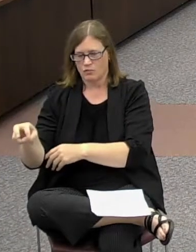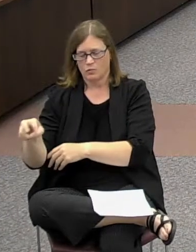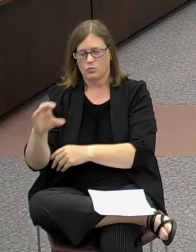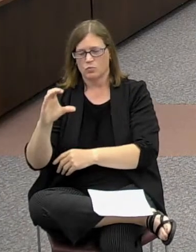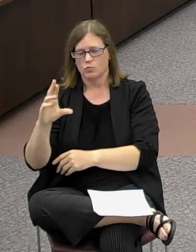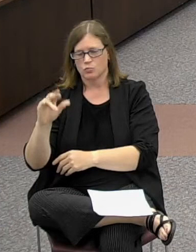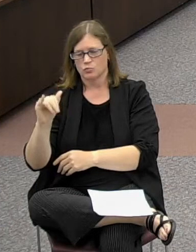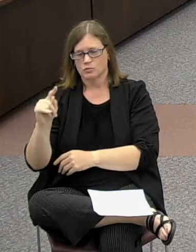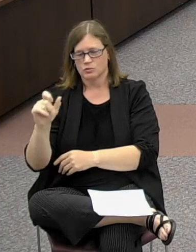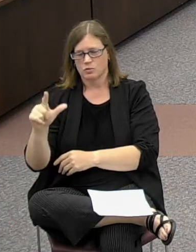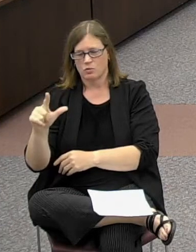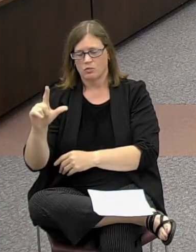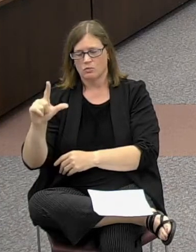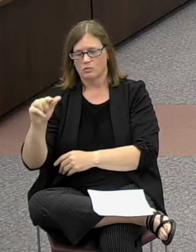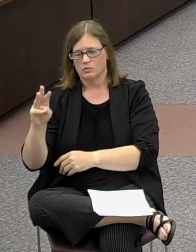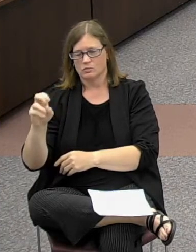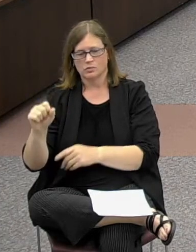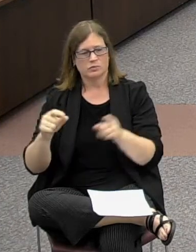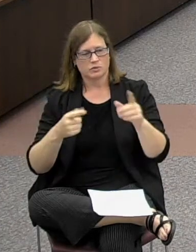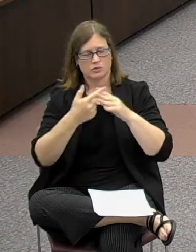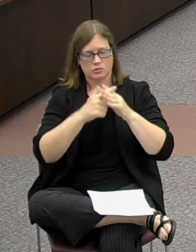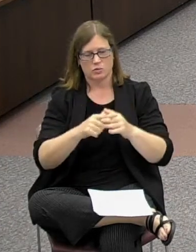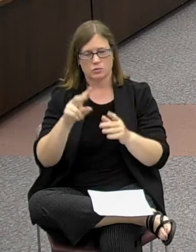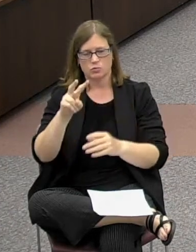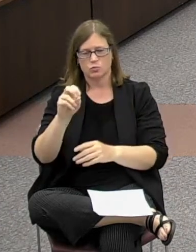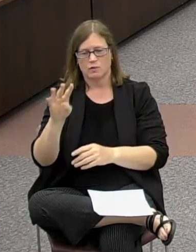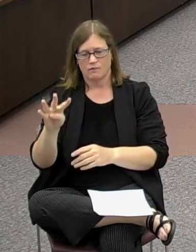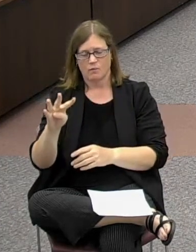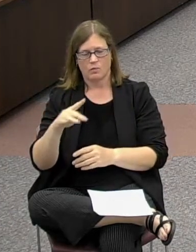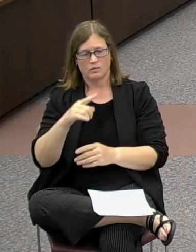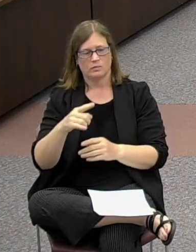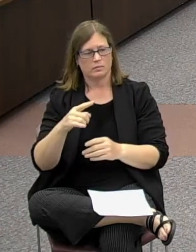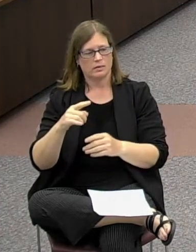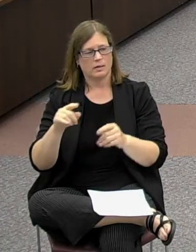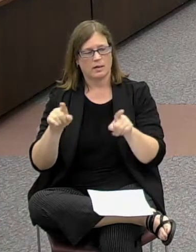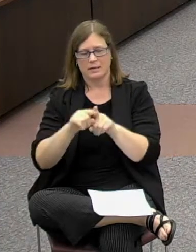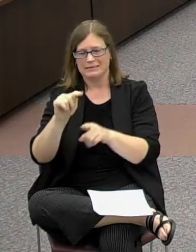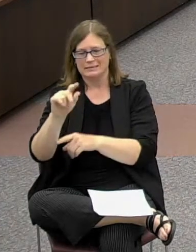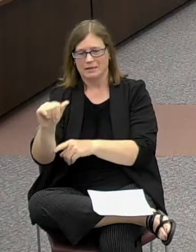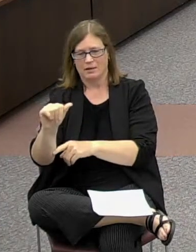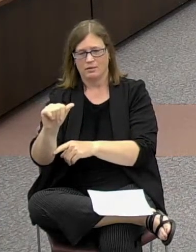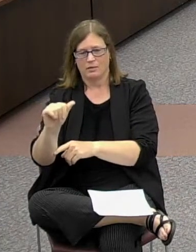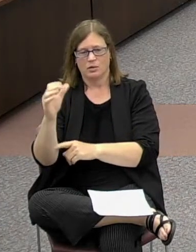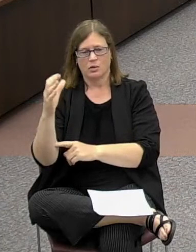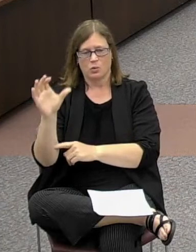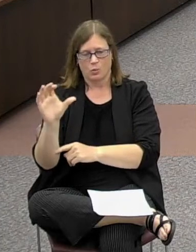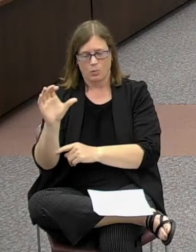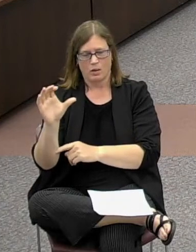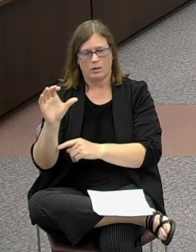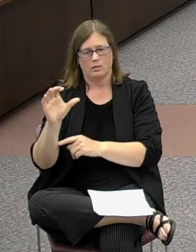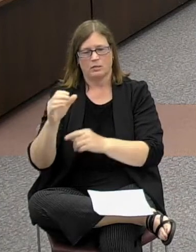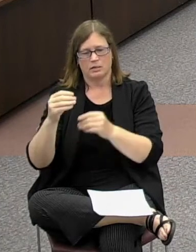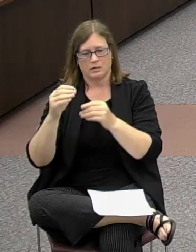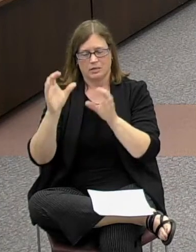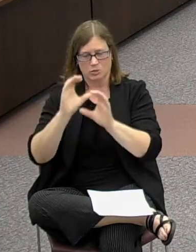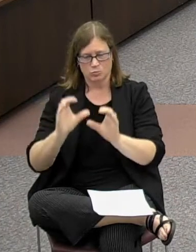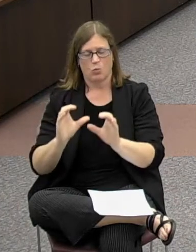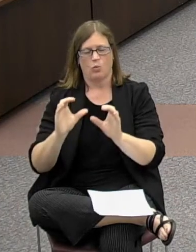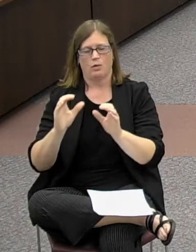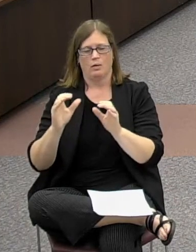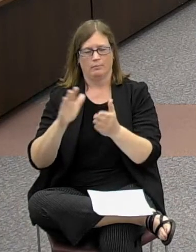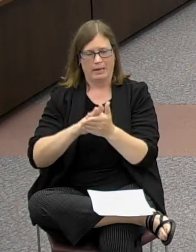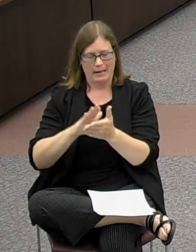School. Jennifer started her education career in 2004 as a teacher assistant at Columbia Explorers Academy in Chicago. She